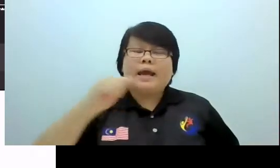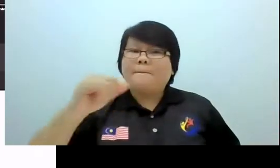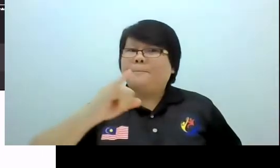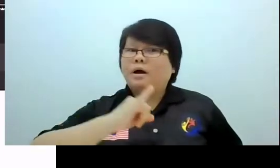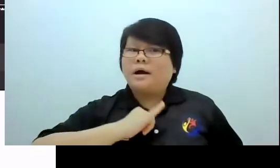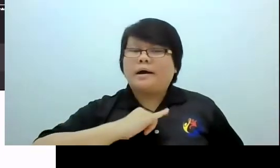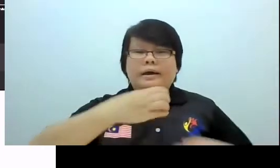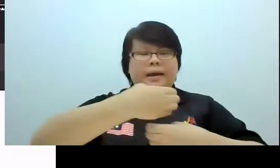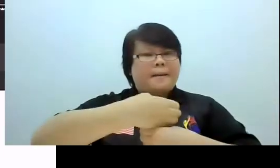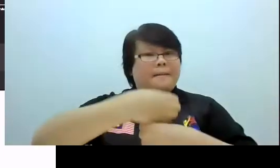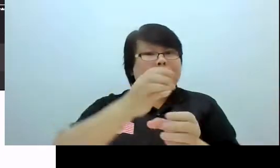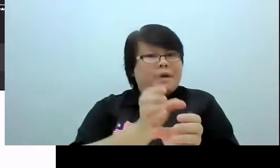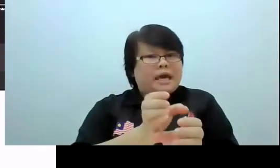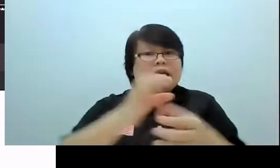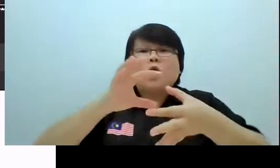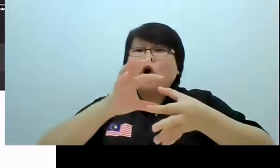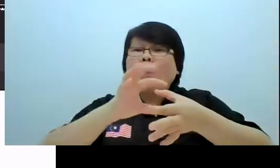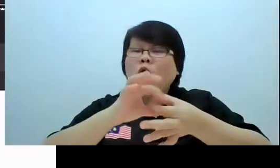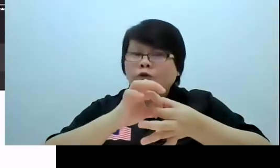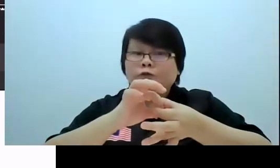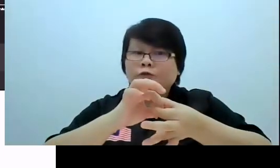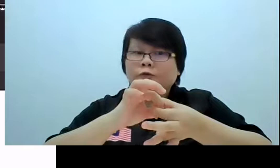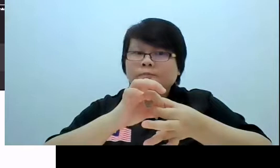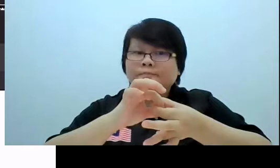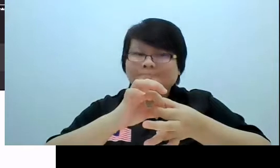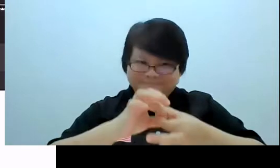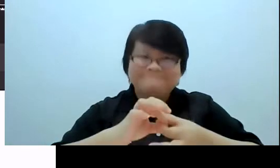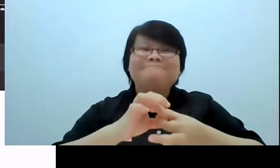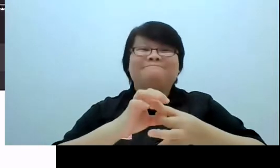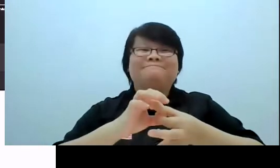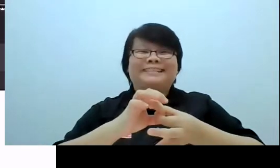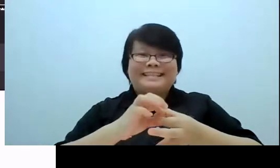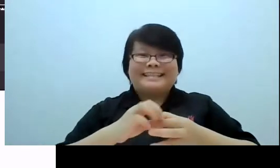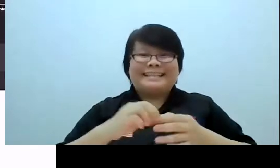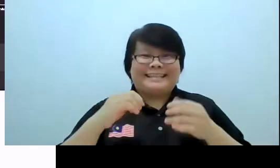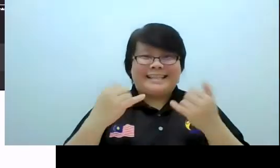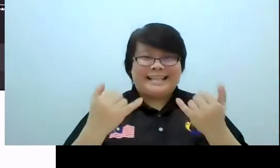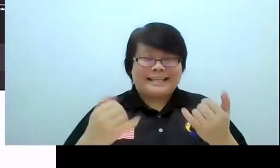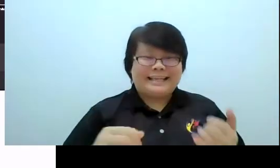What am I made of?